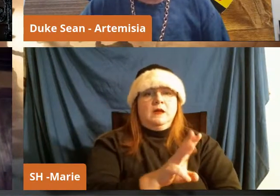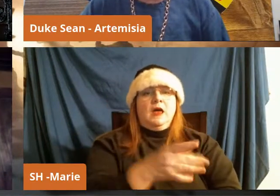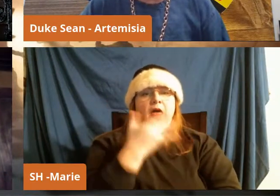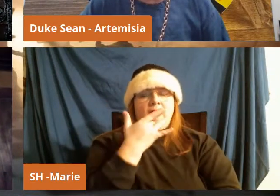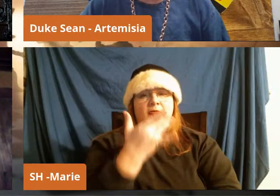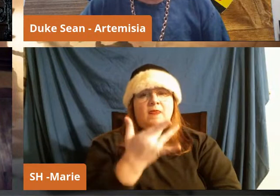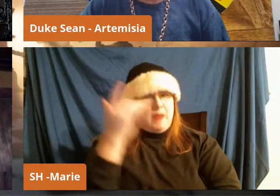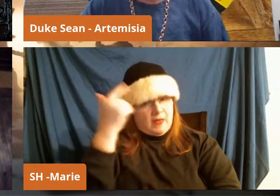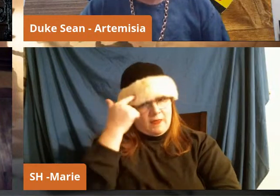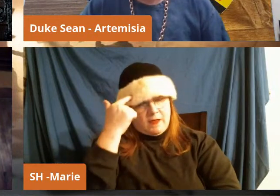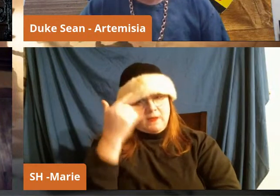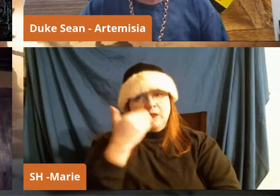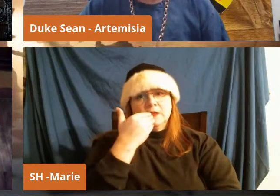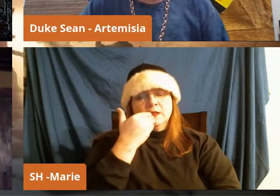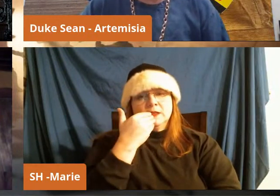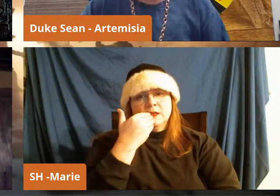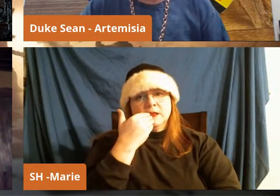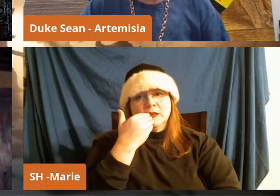it's